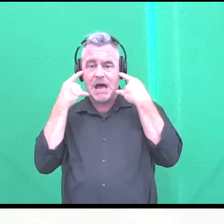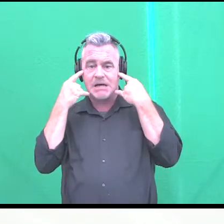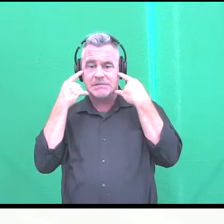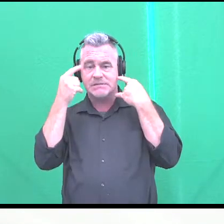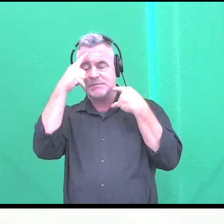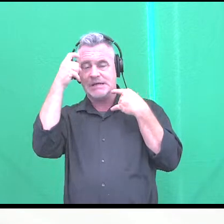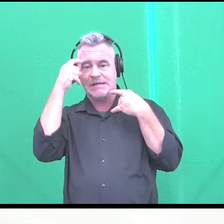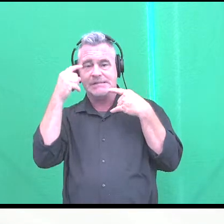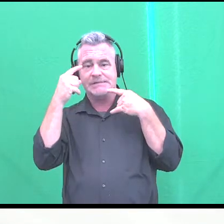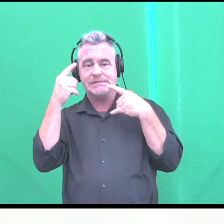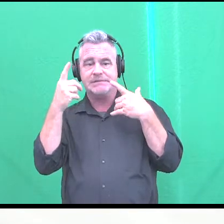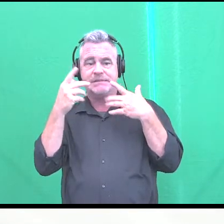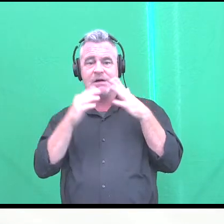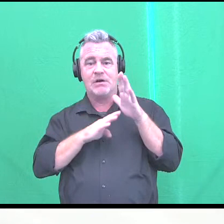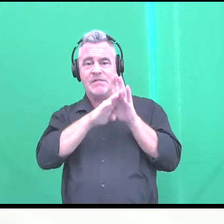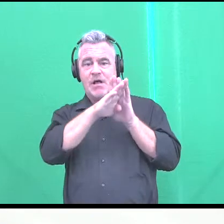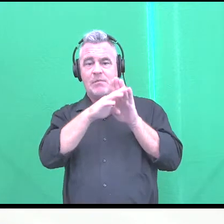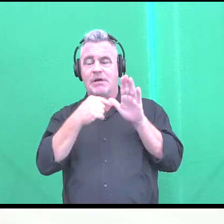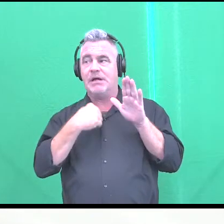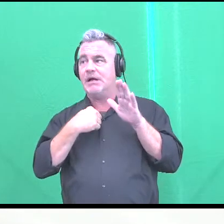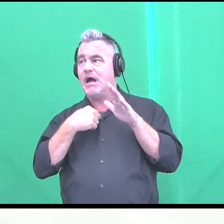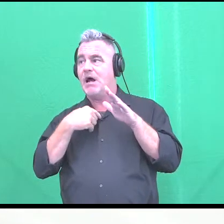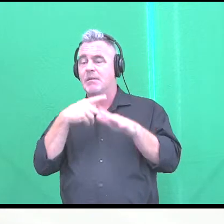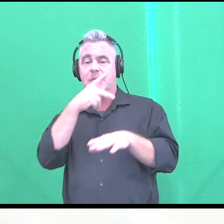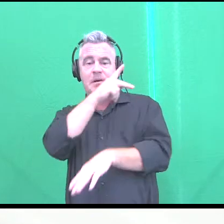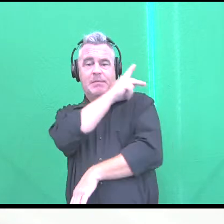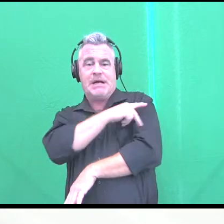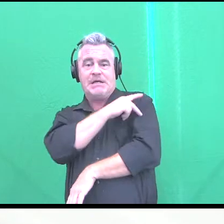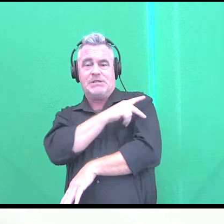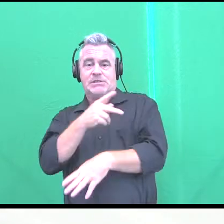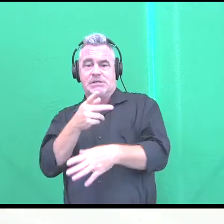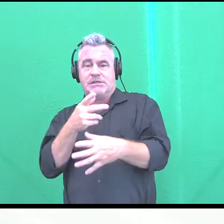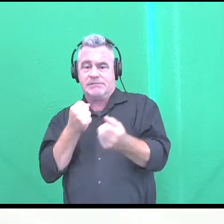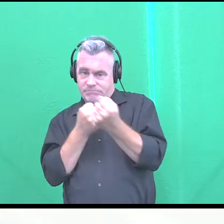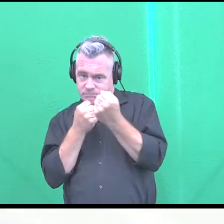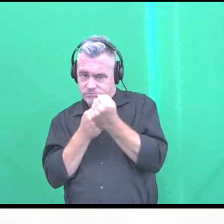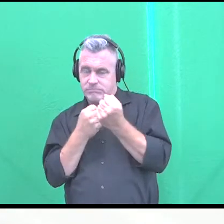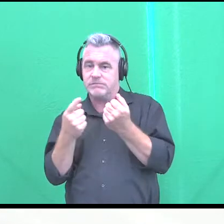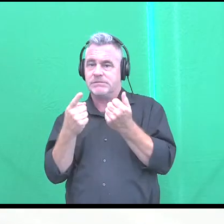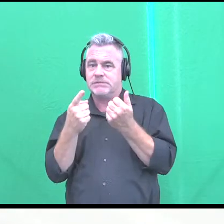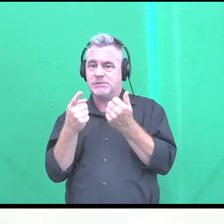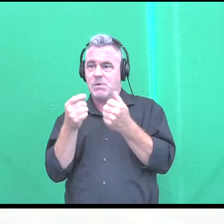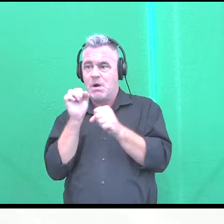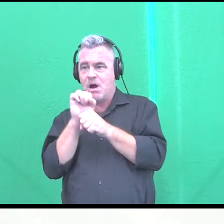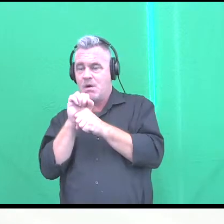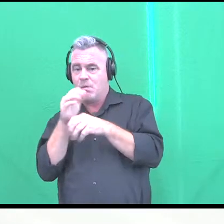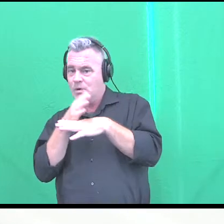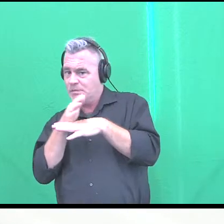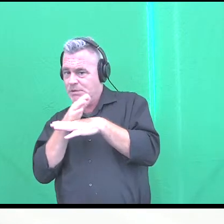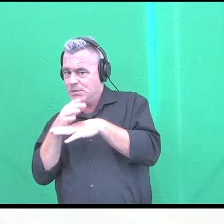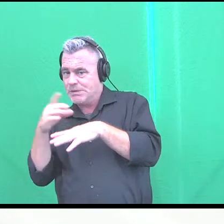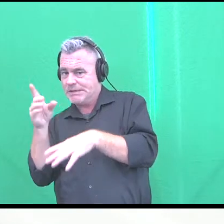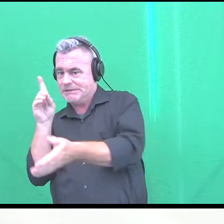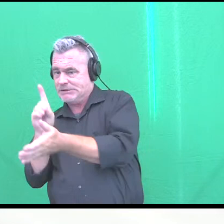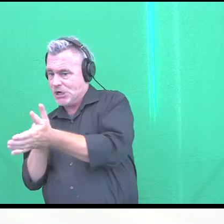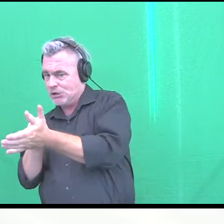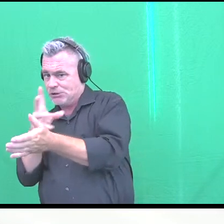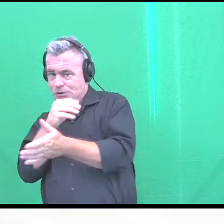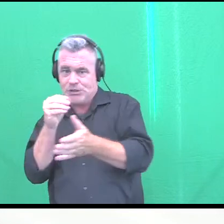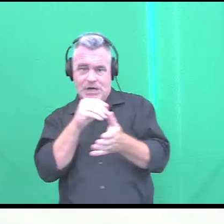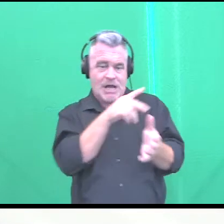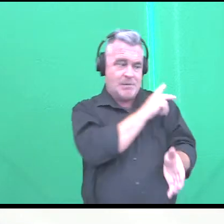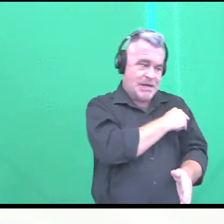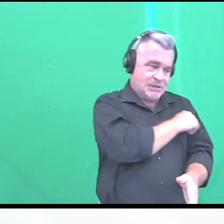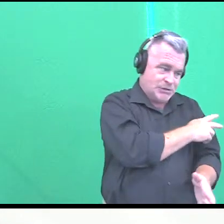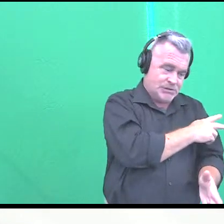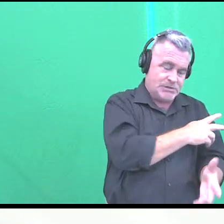I'm always the patient advocate. It's my job to be between the doctors and the patients. And I would protect my patients if I saw